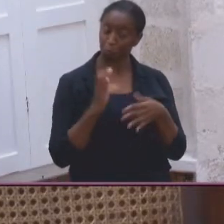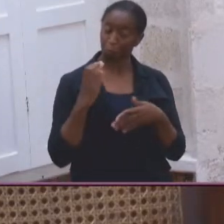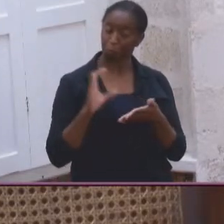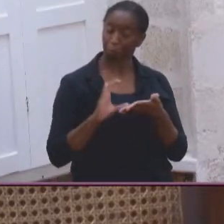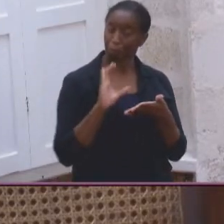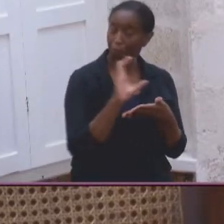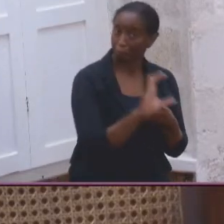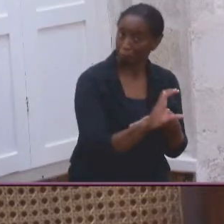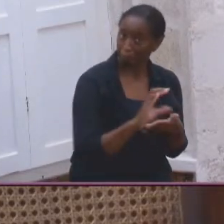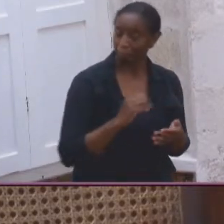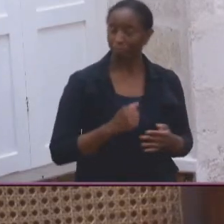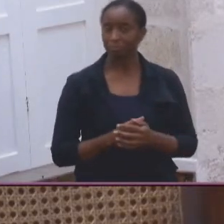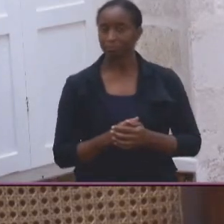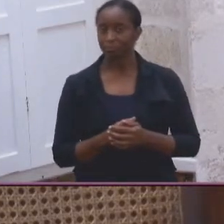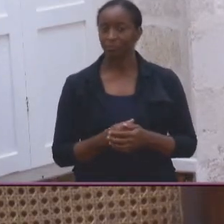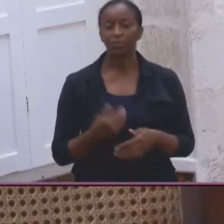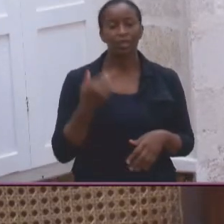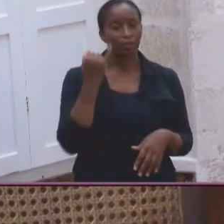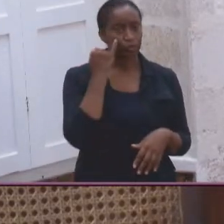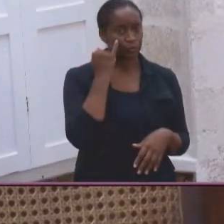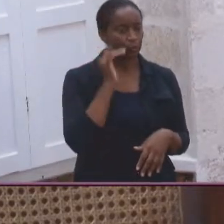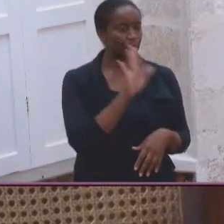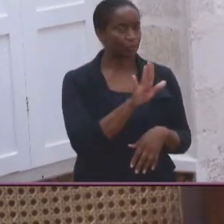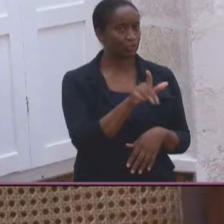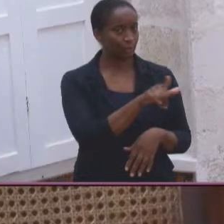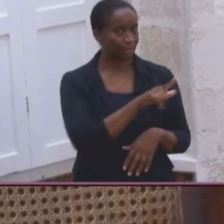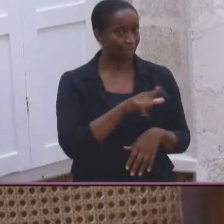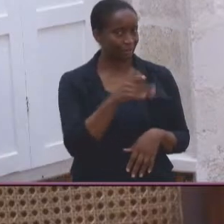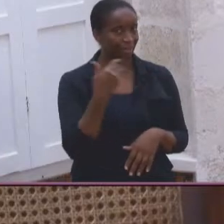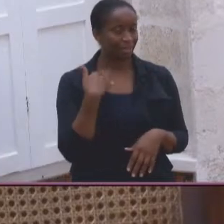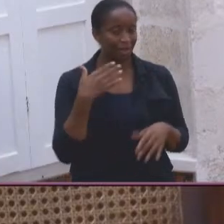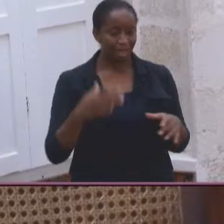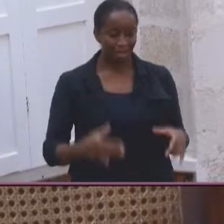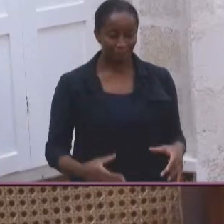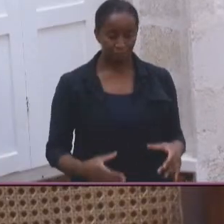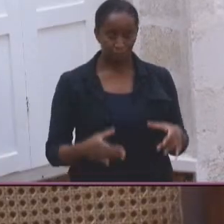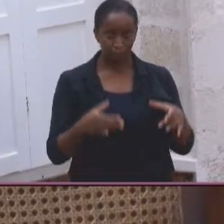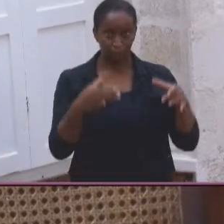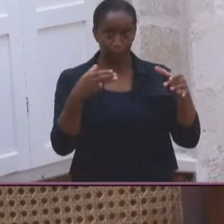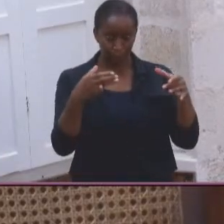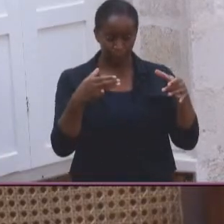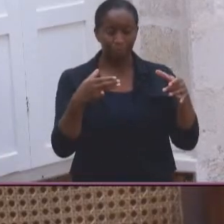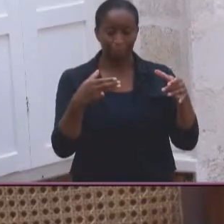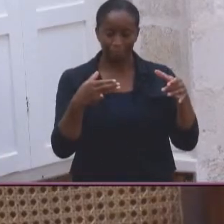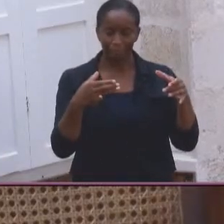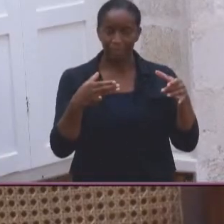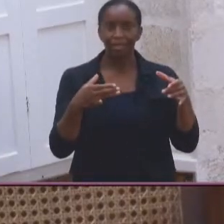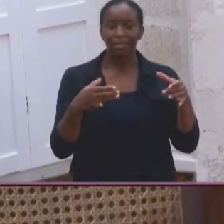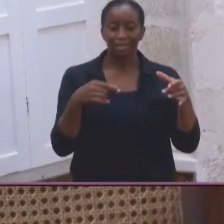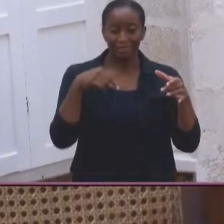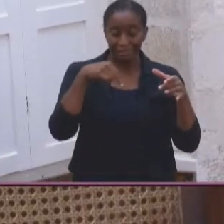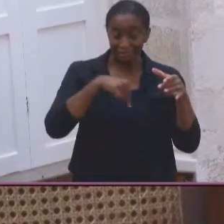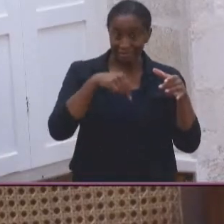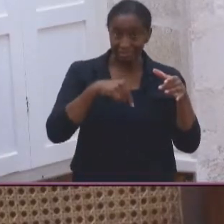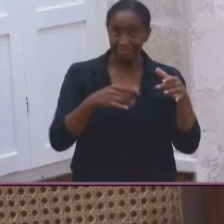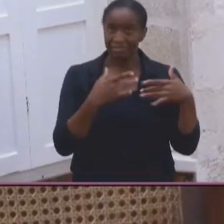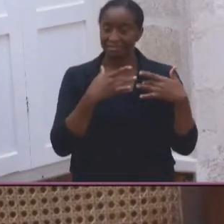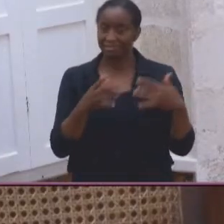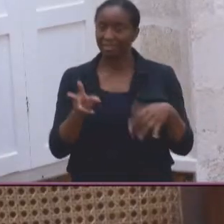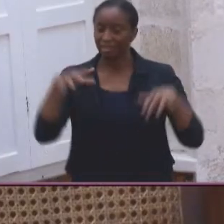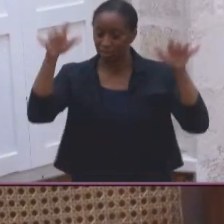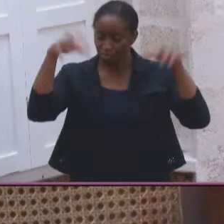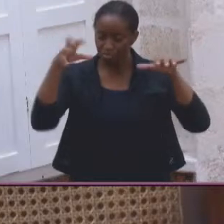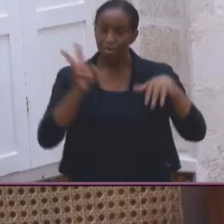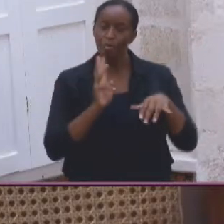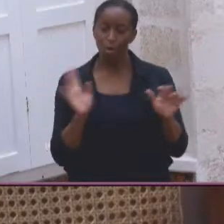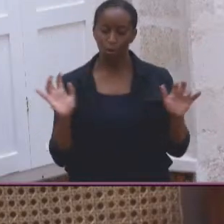You're capturing the rainwater. You're putting it back into the aquifer. And the same, Senator Thompson reminded us in an